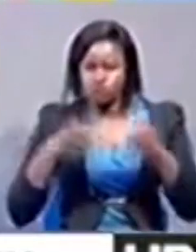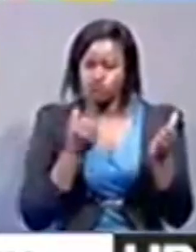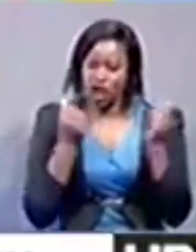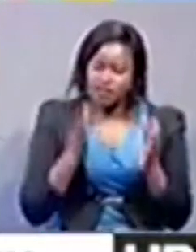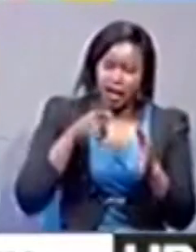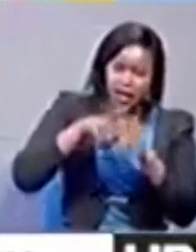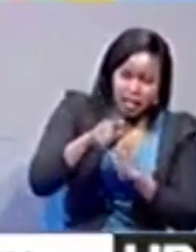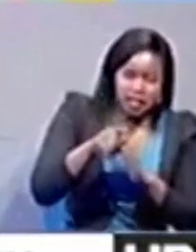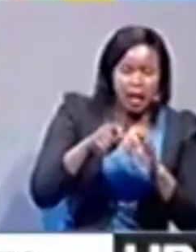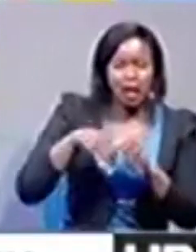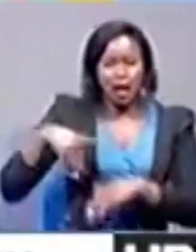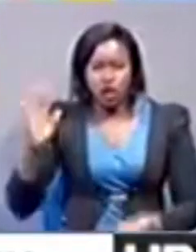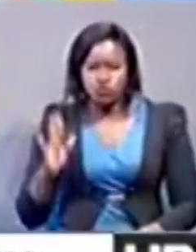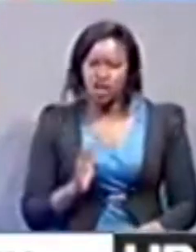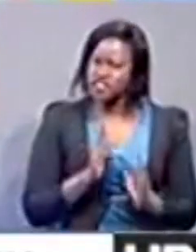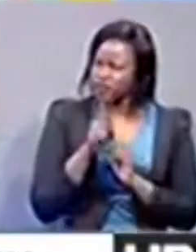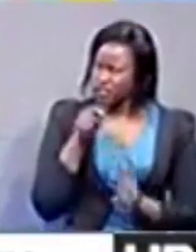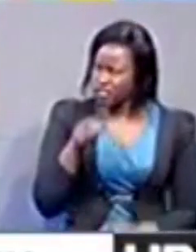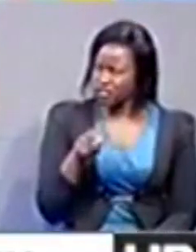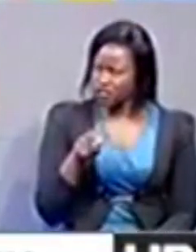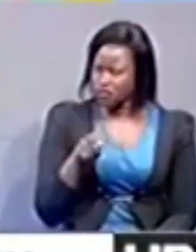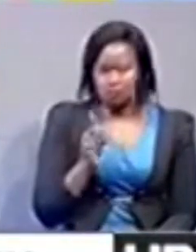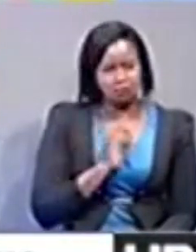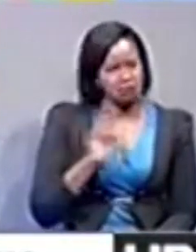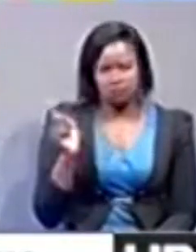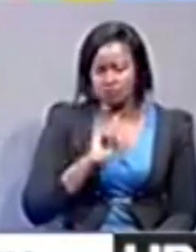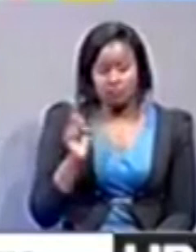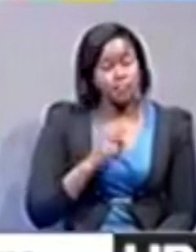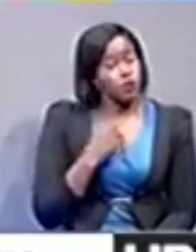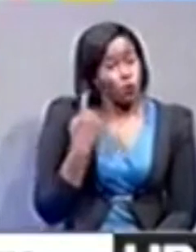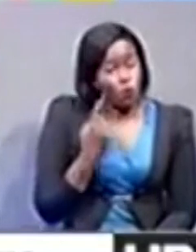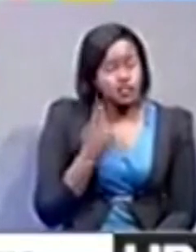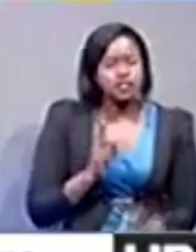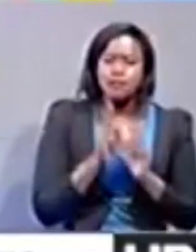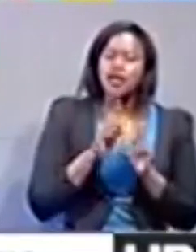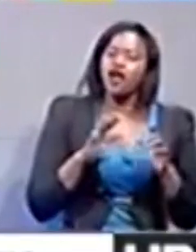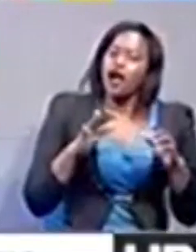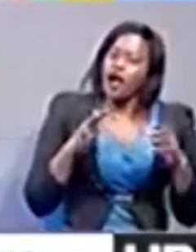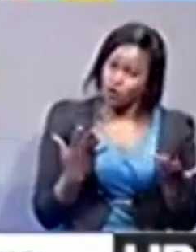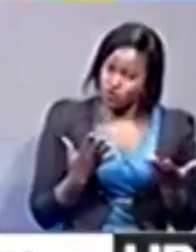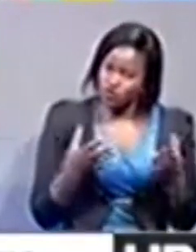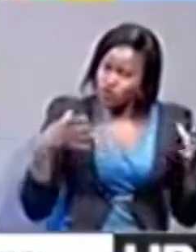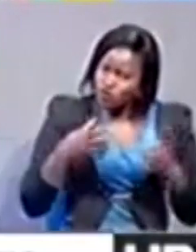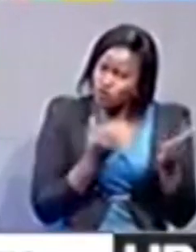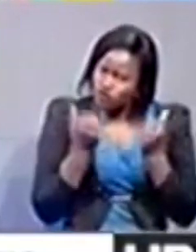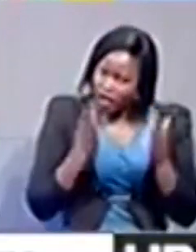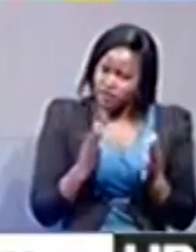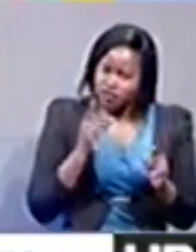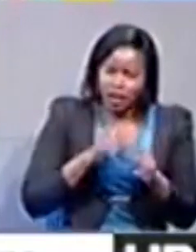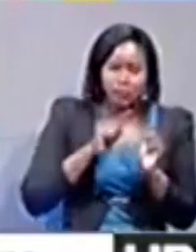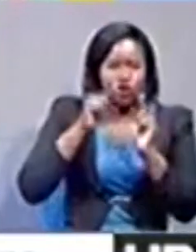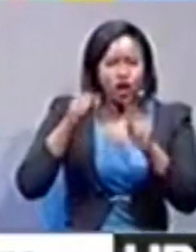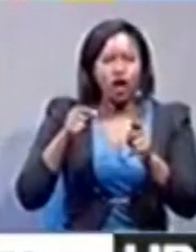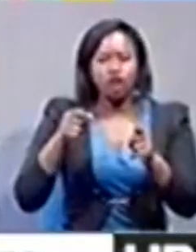and exit or not. It should be on how these drivers should be handled. That's what we should